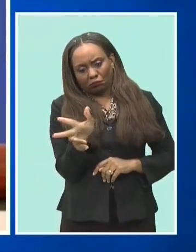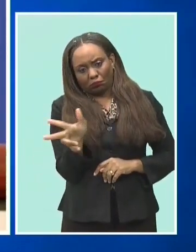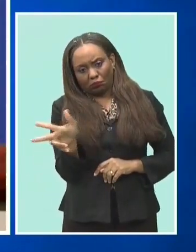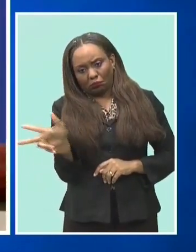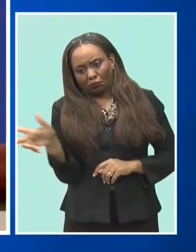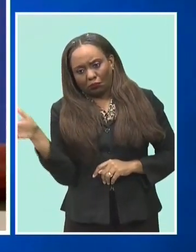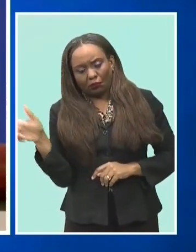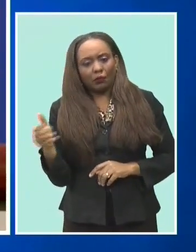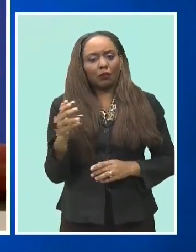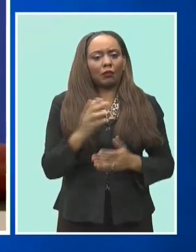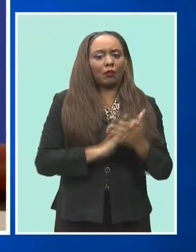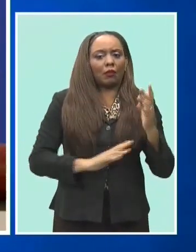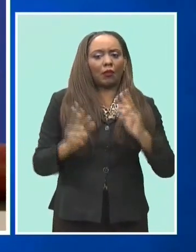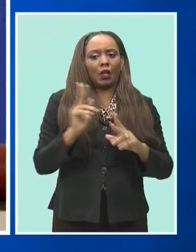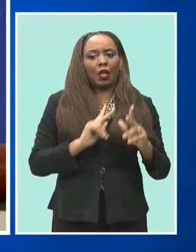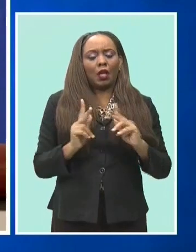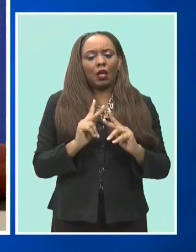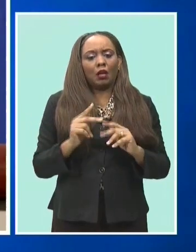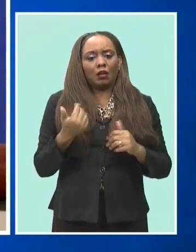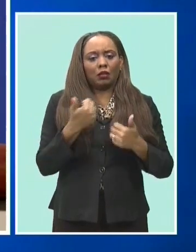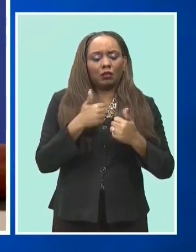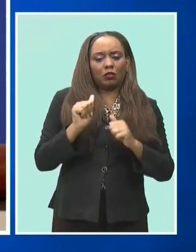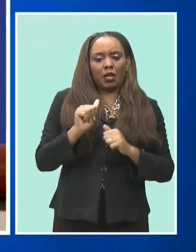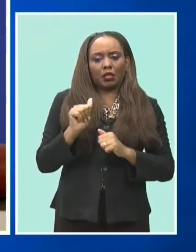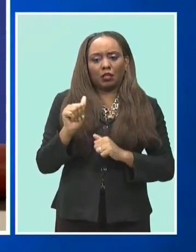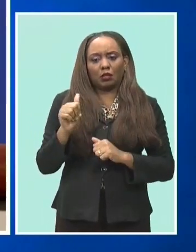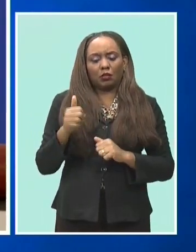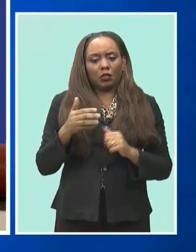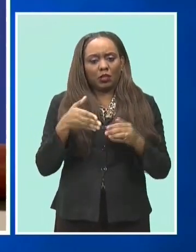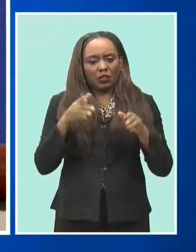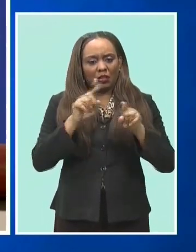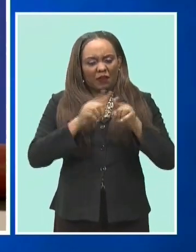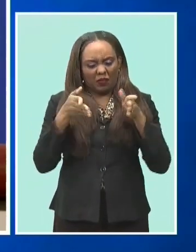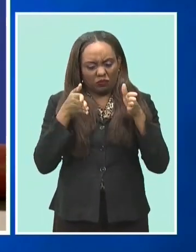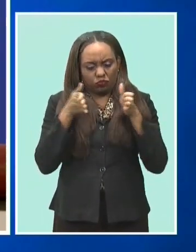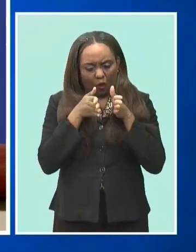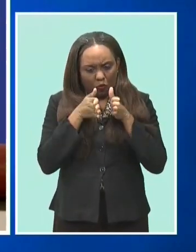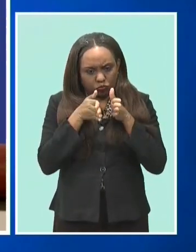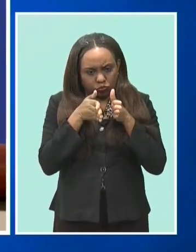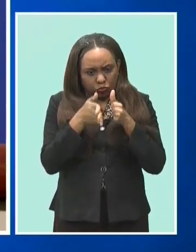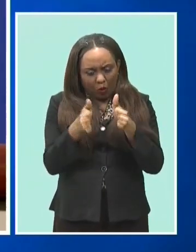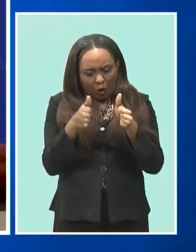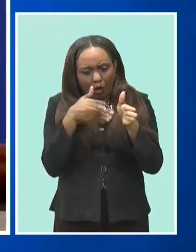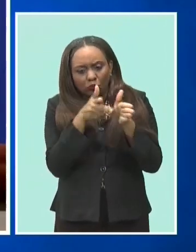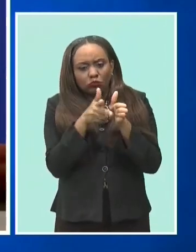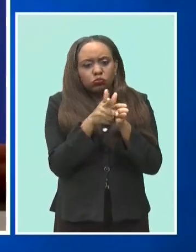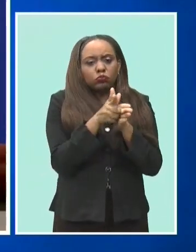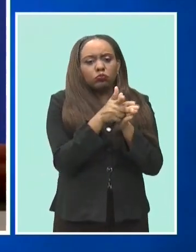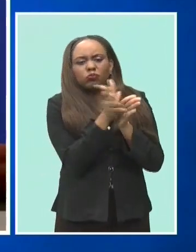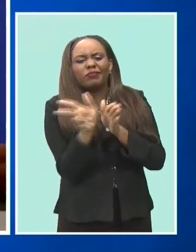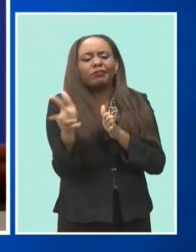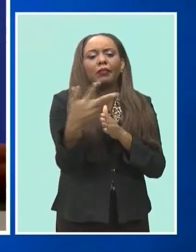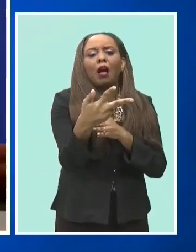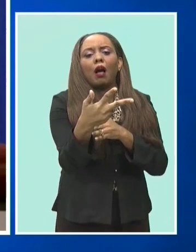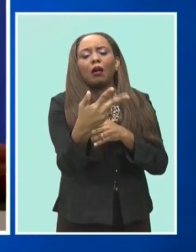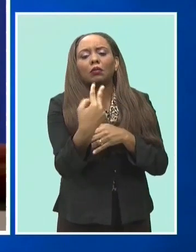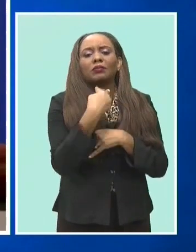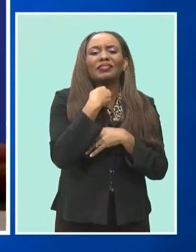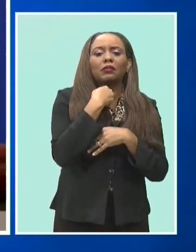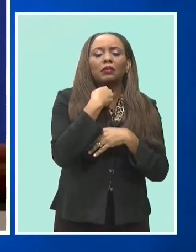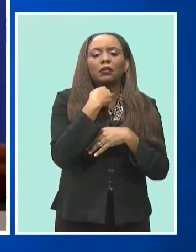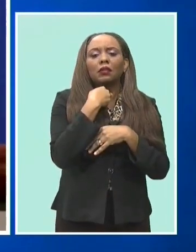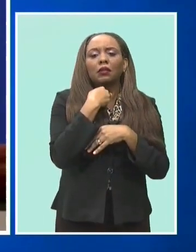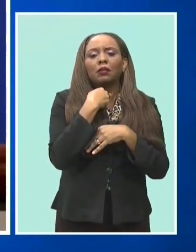they use shortcuts through the side roads and then try to beat traffic. That